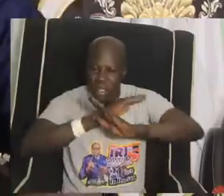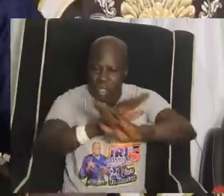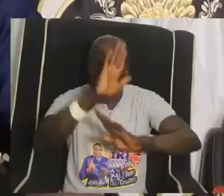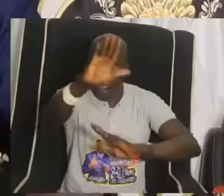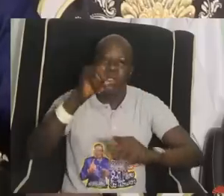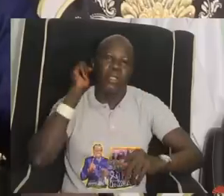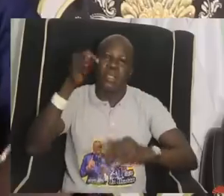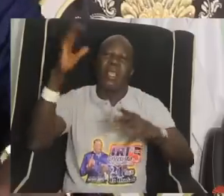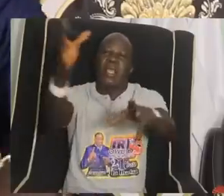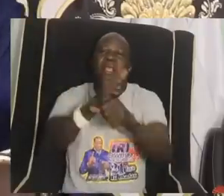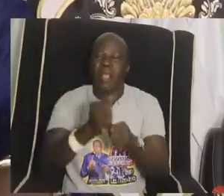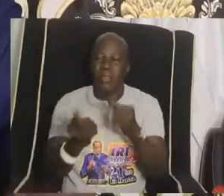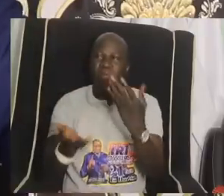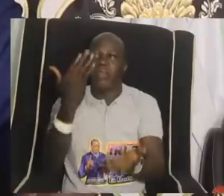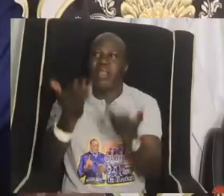your testimony. Àṣẹ yẹn bí náà.